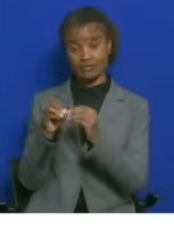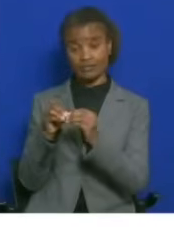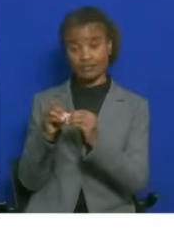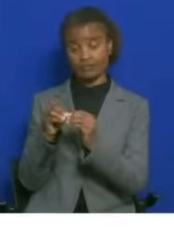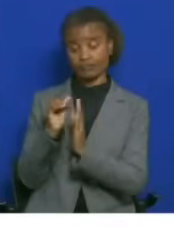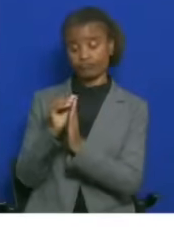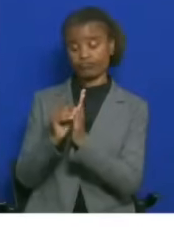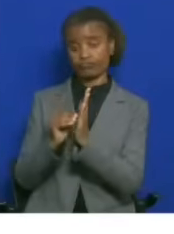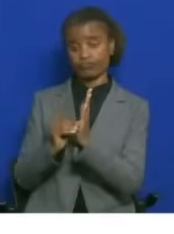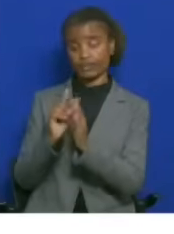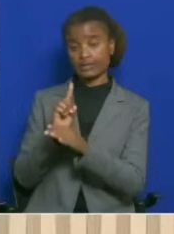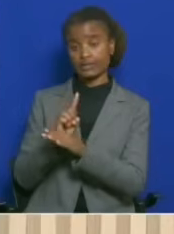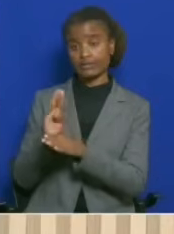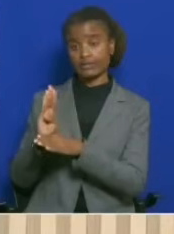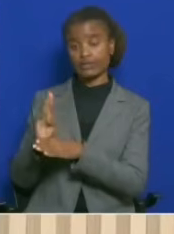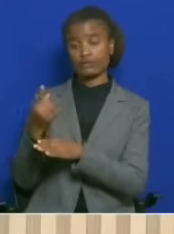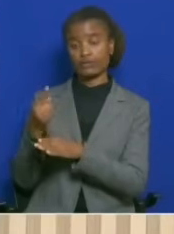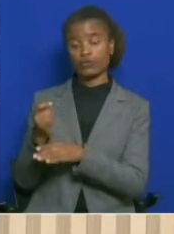And